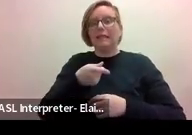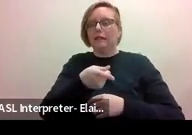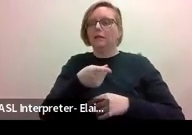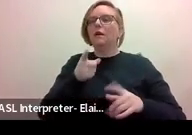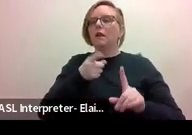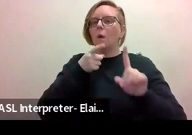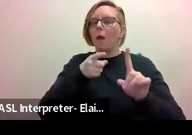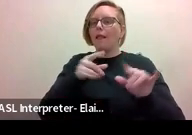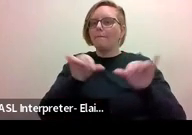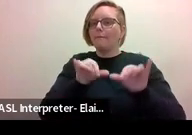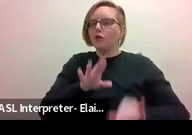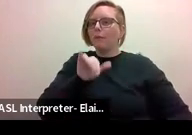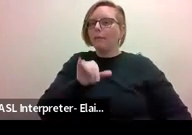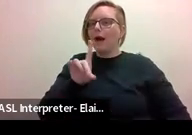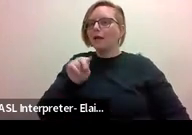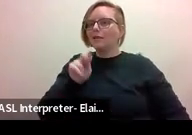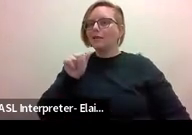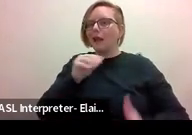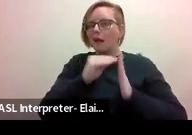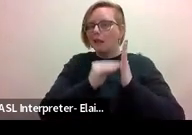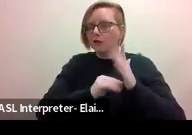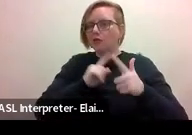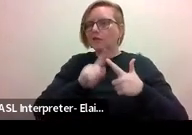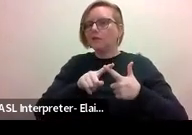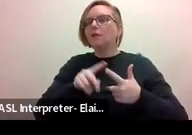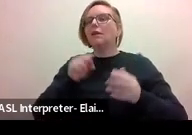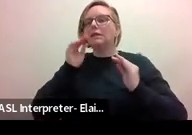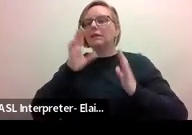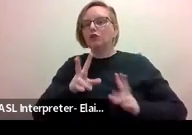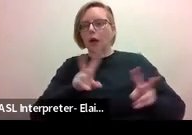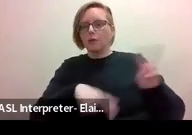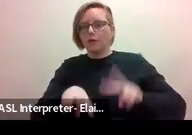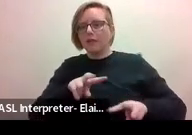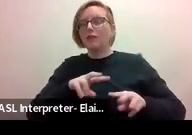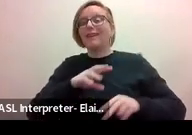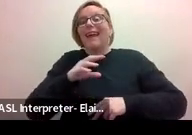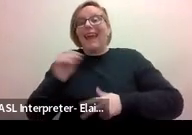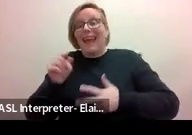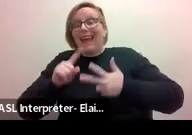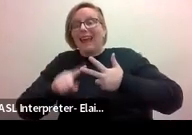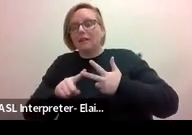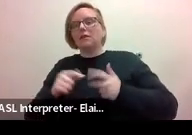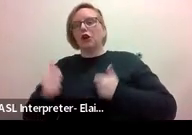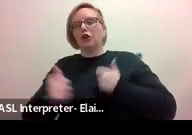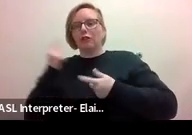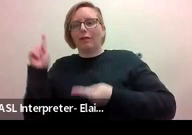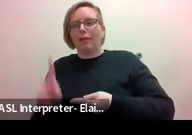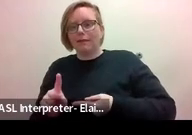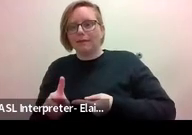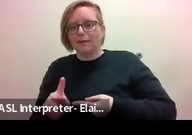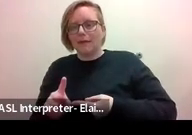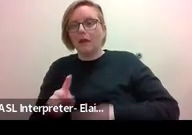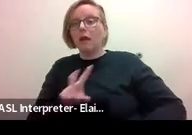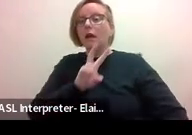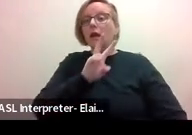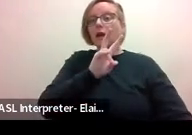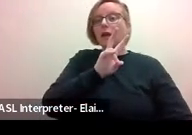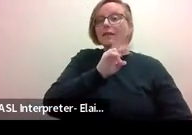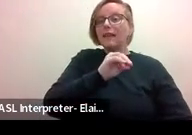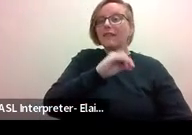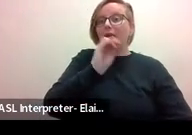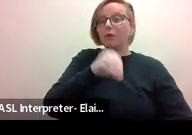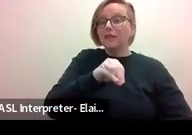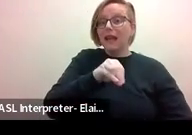collection, teacher observation, and reduced aggressions, right? But that 70% is